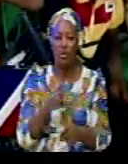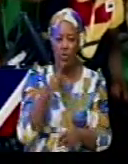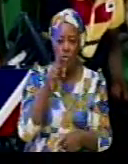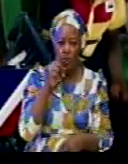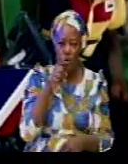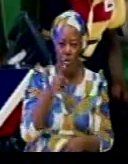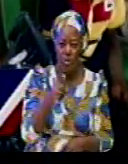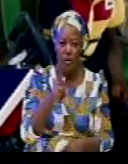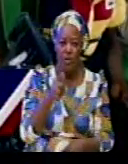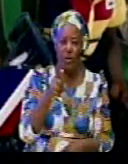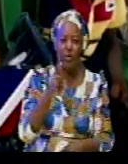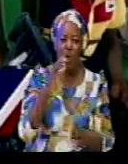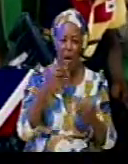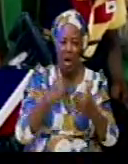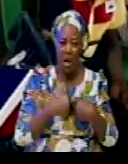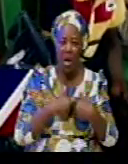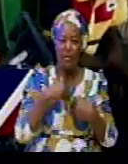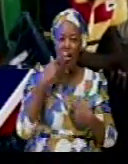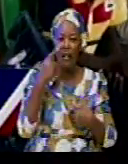Jesus' name.